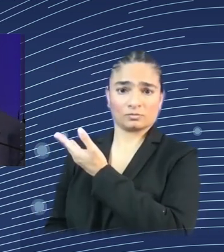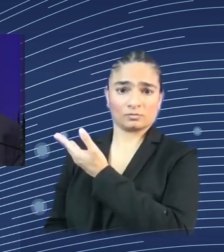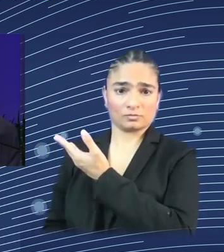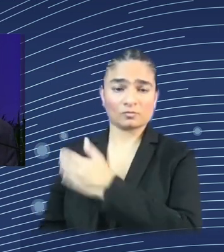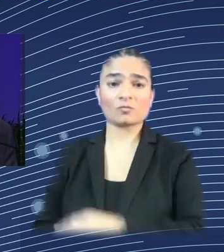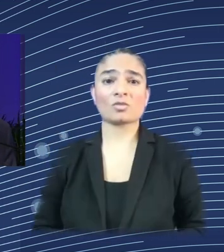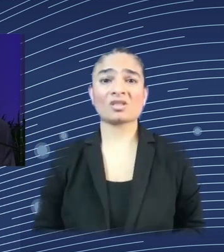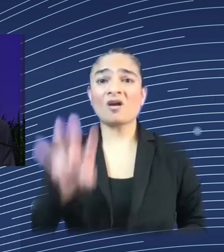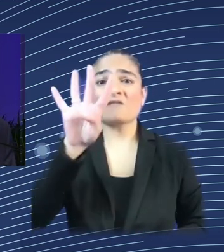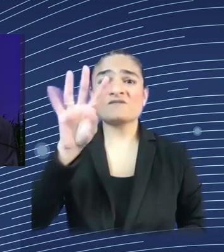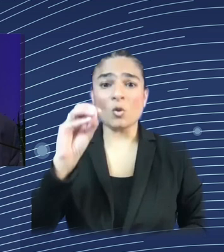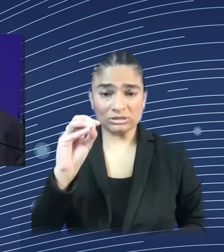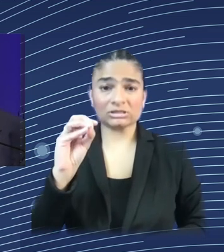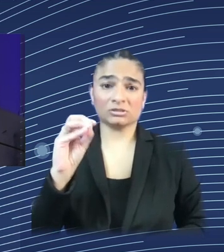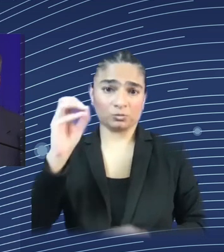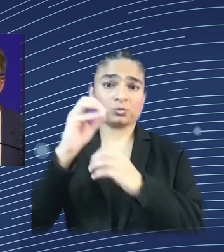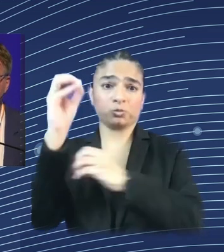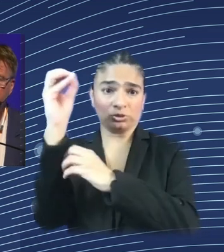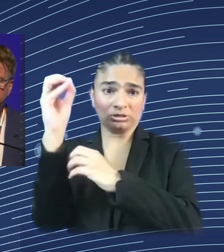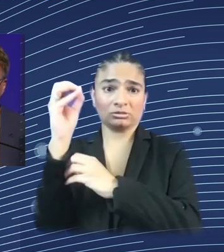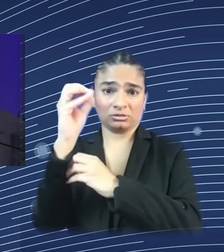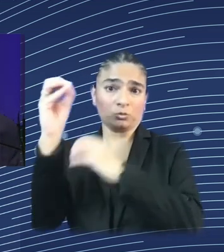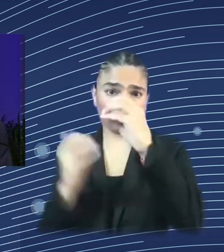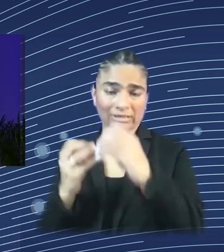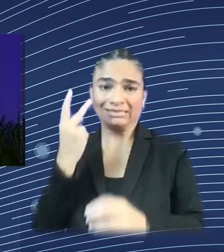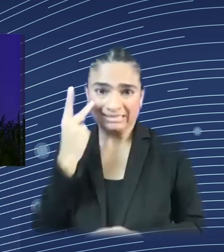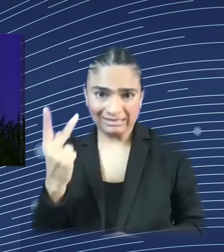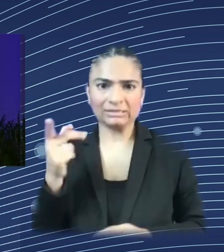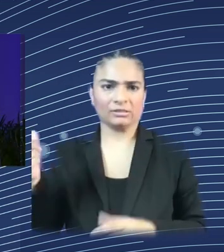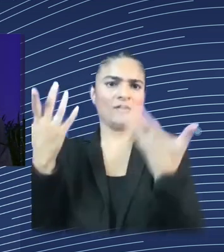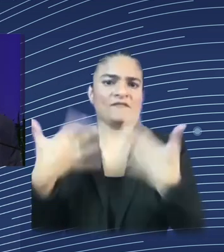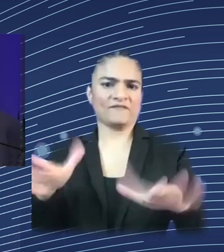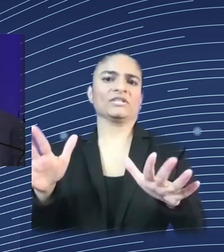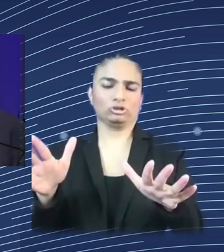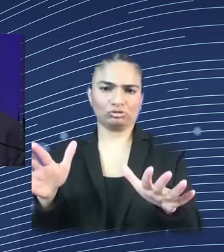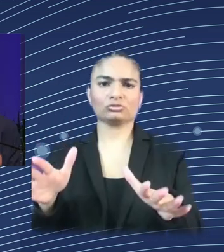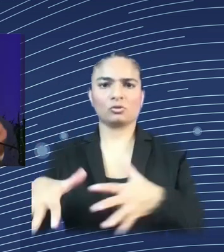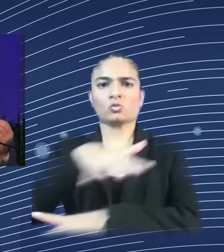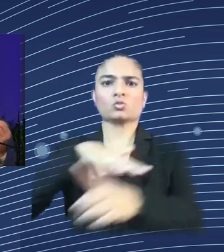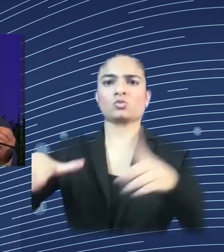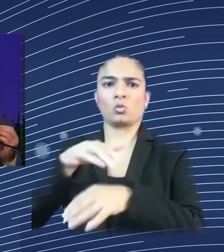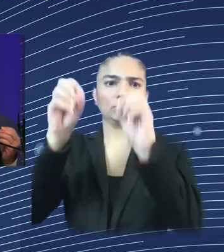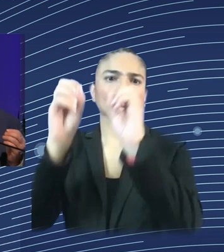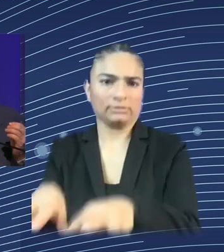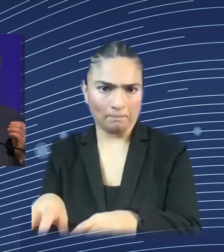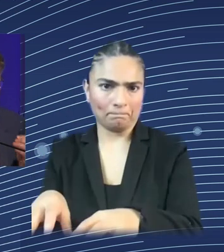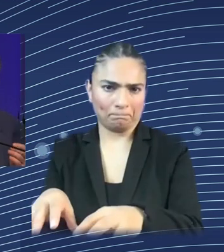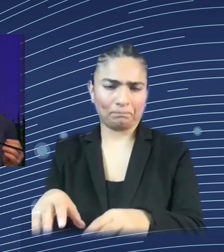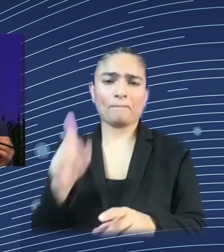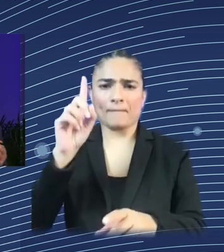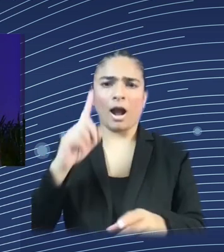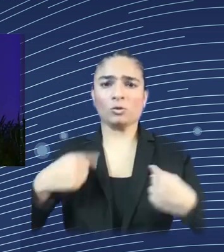possible indication of social dumping, that we see that more than 70%, in 70% of our